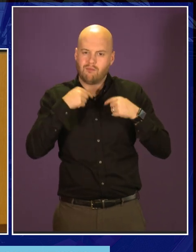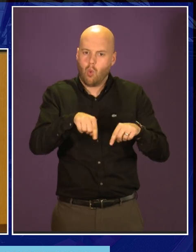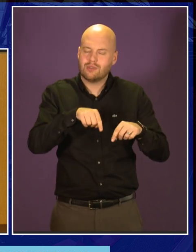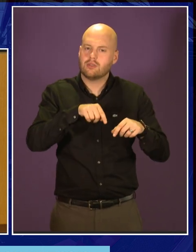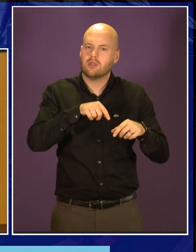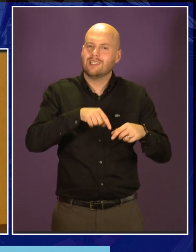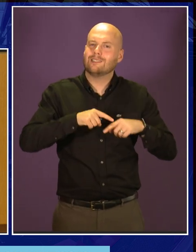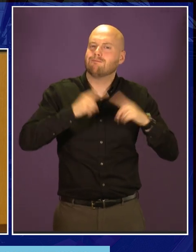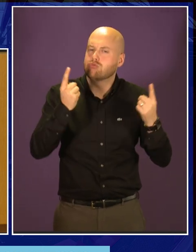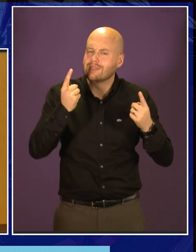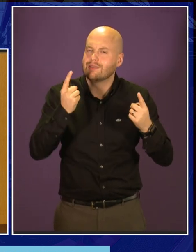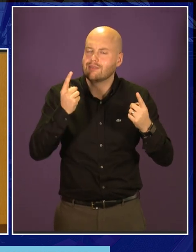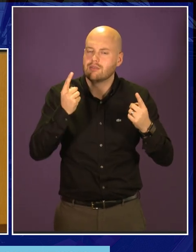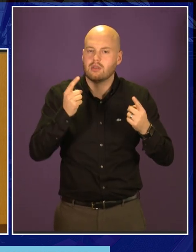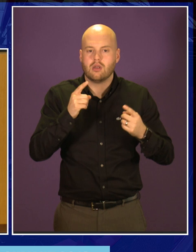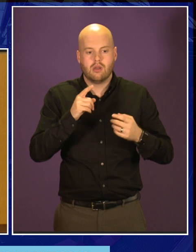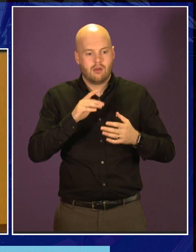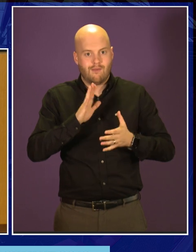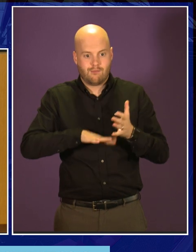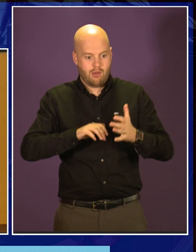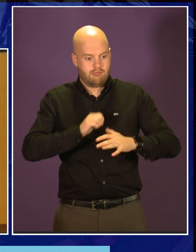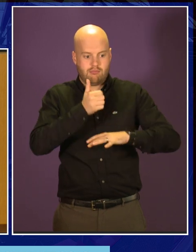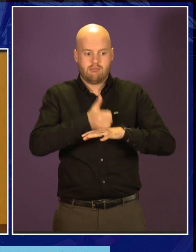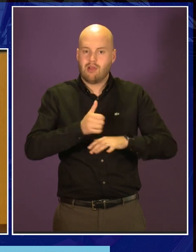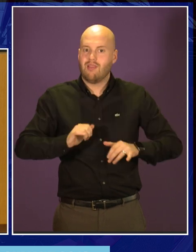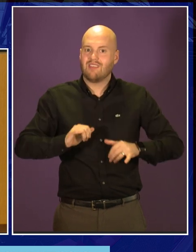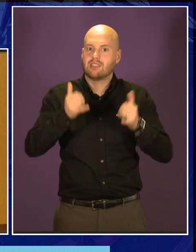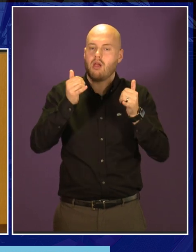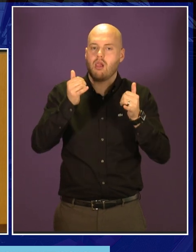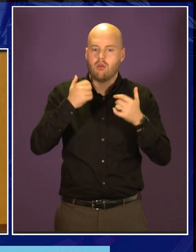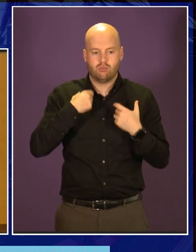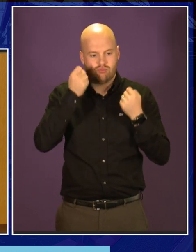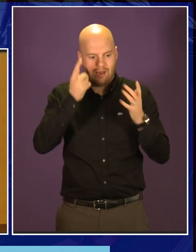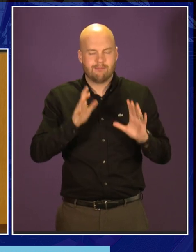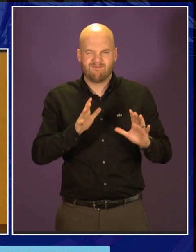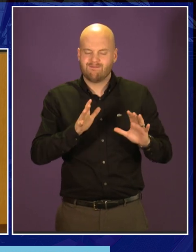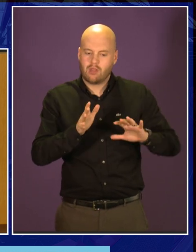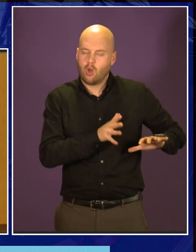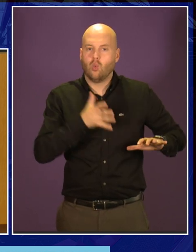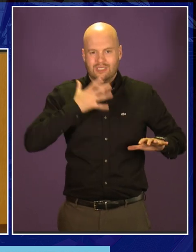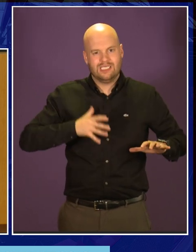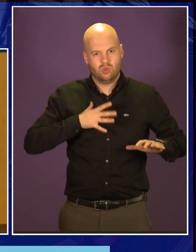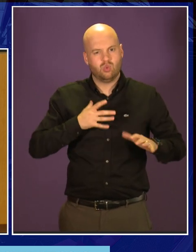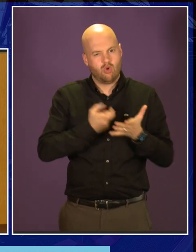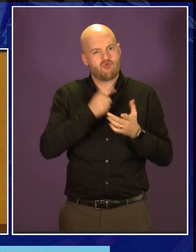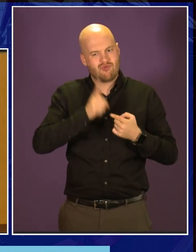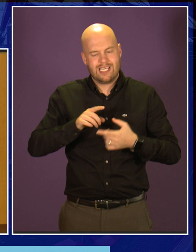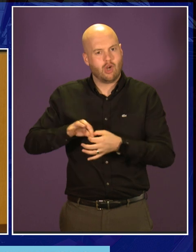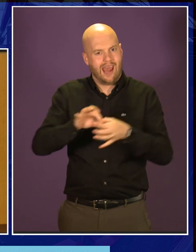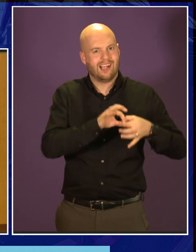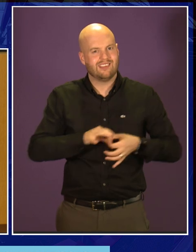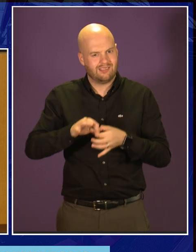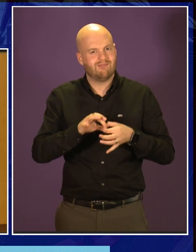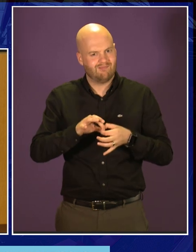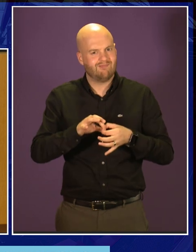the founding principles of the festival, we can sense an almost primal need to reconnect and reunite and reconcile.